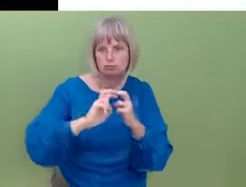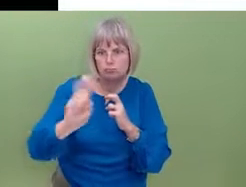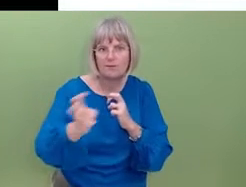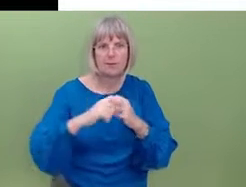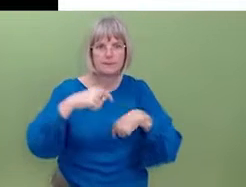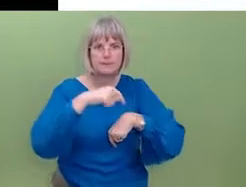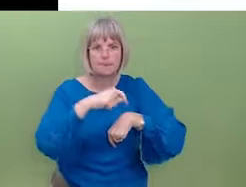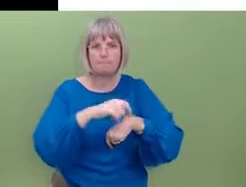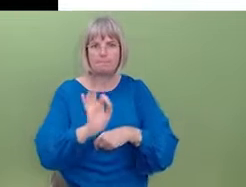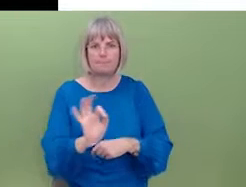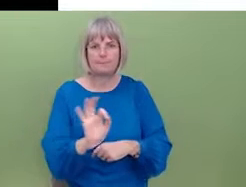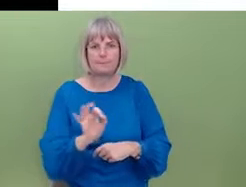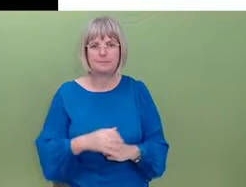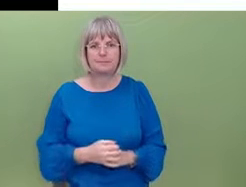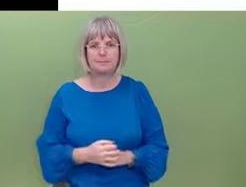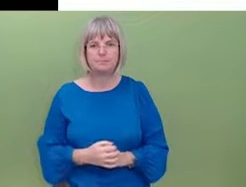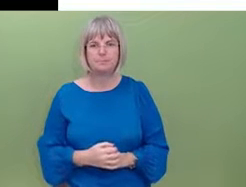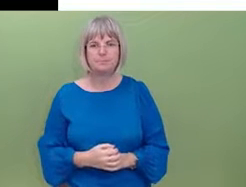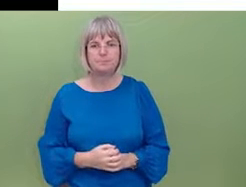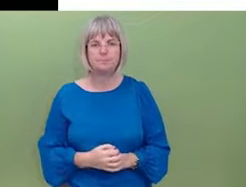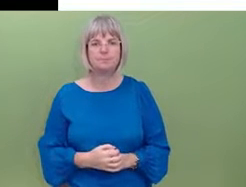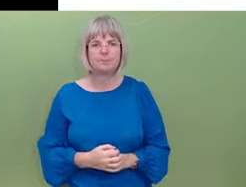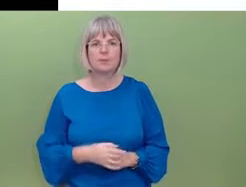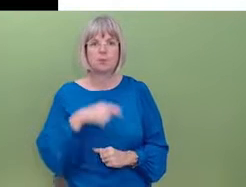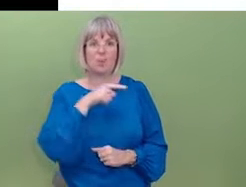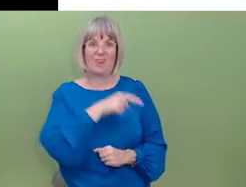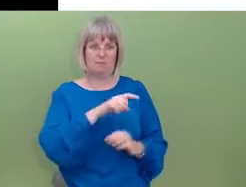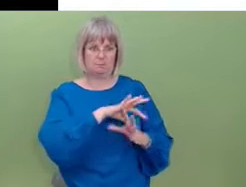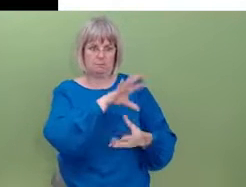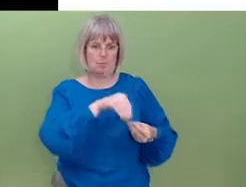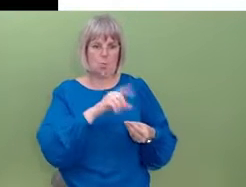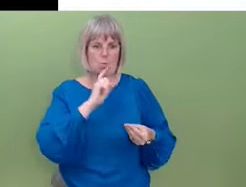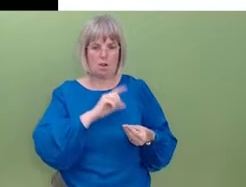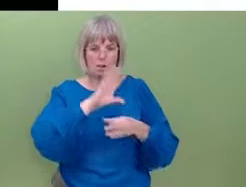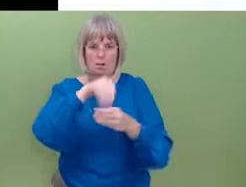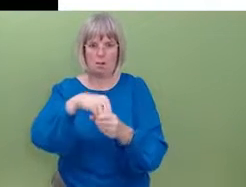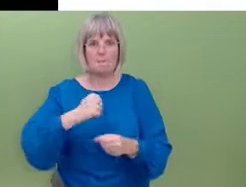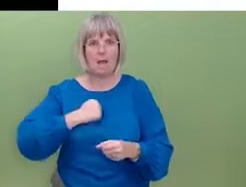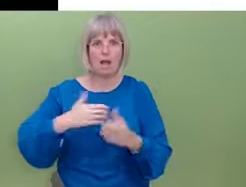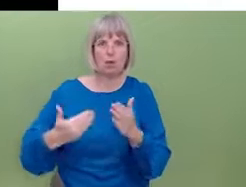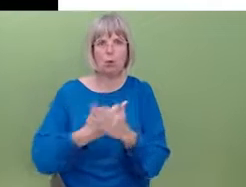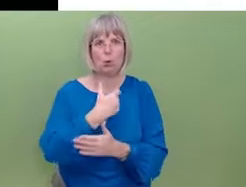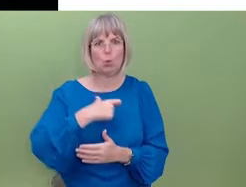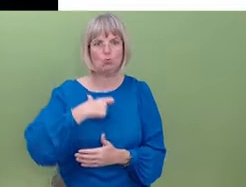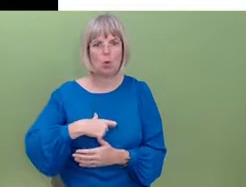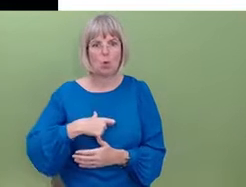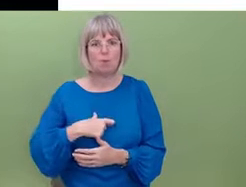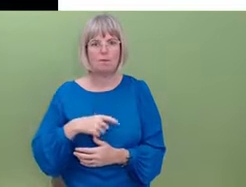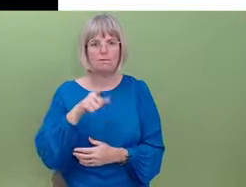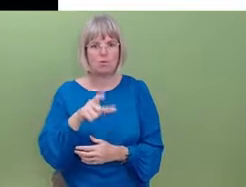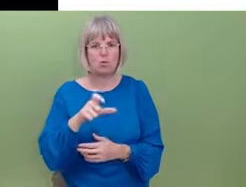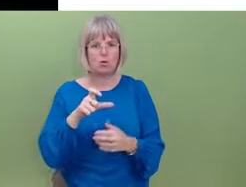All points I'll be taking forward in my new role in COMBAT, which stands for Community Behavioural Activation